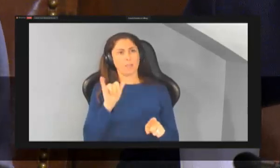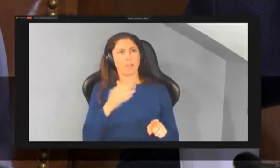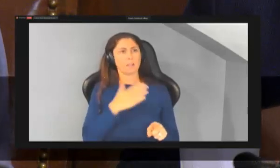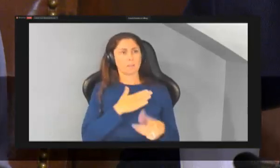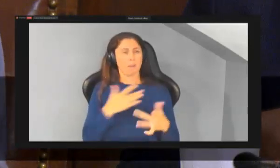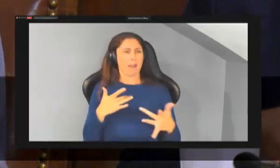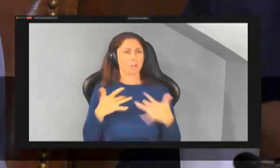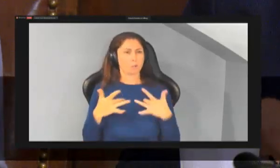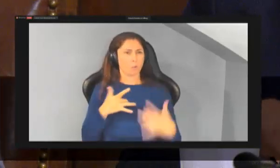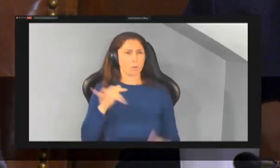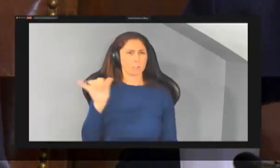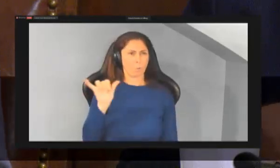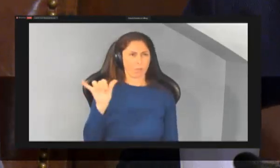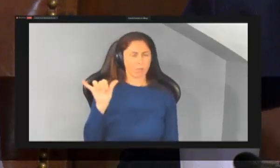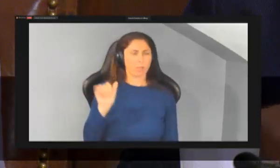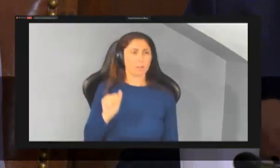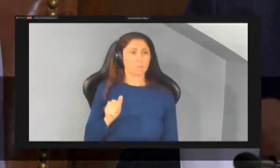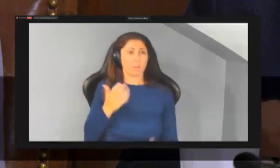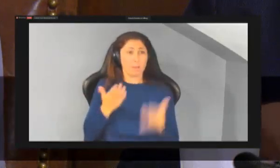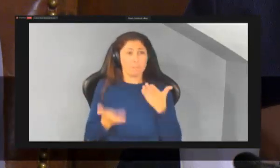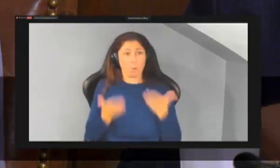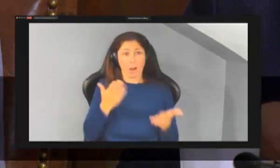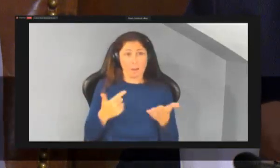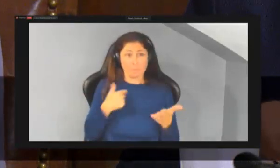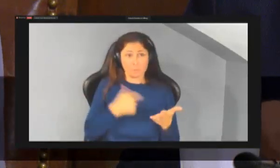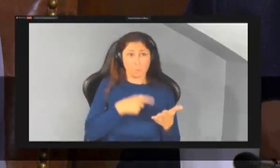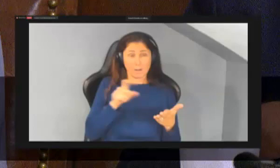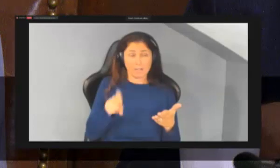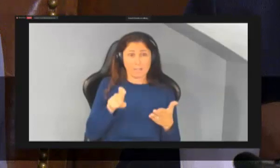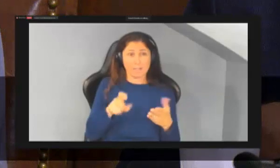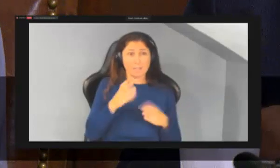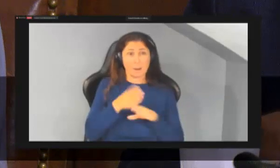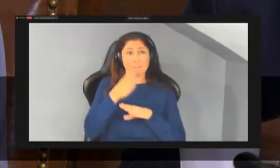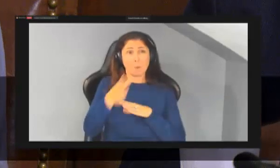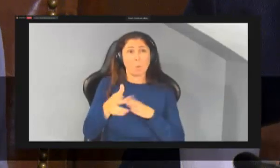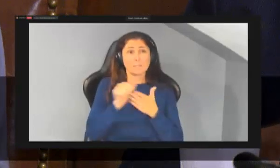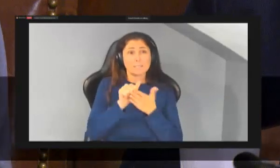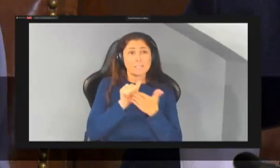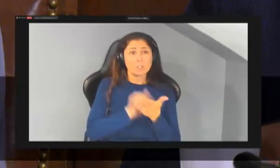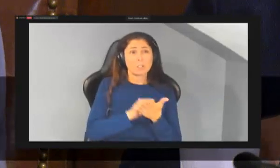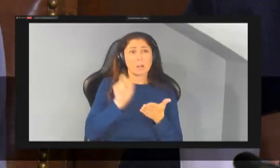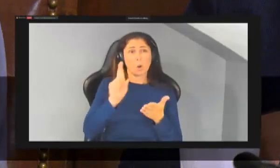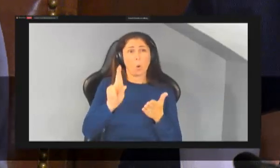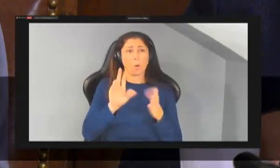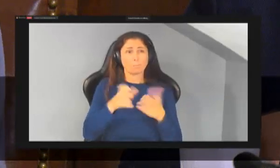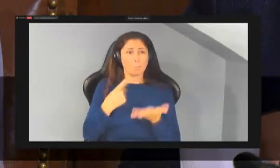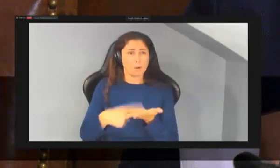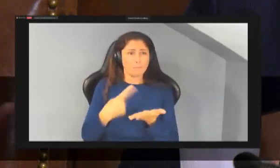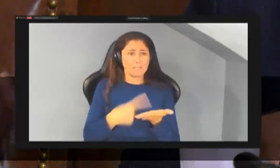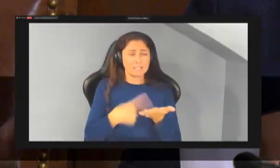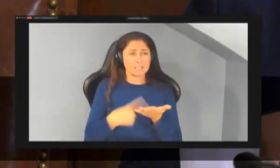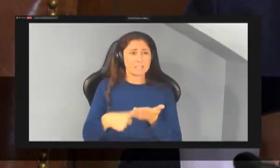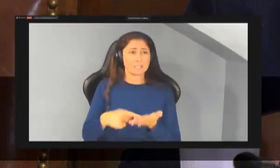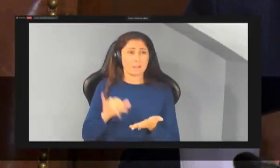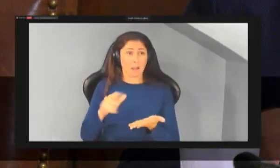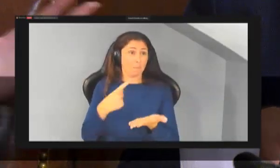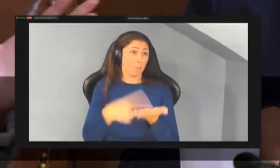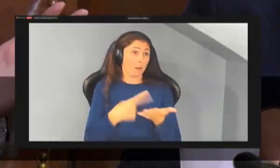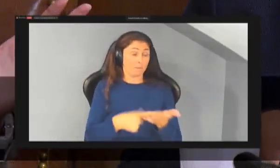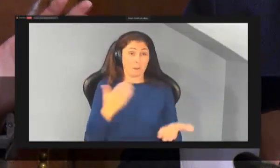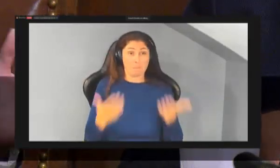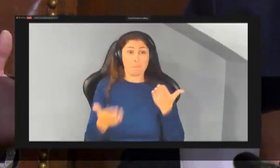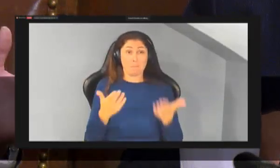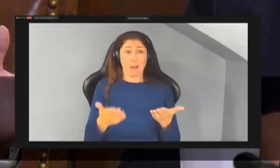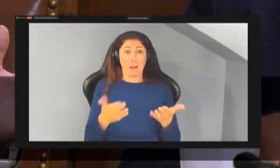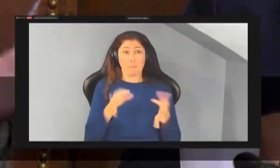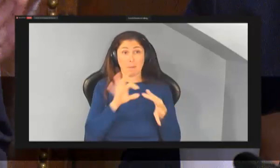well. Perhaps we do need a post agenda or a set of briefings. Briefings with maybe coordinated by a